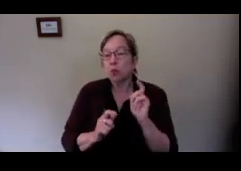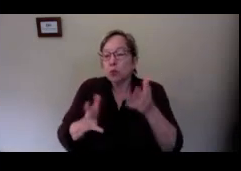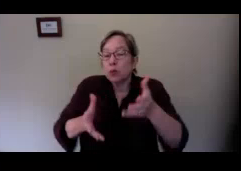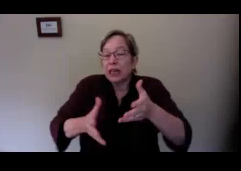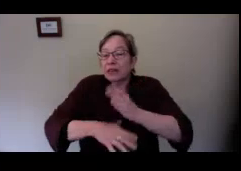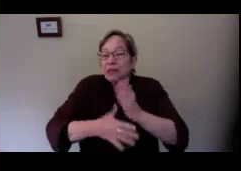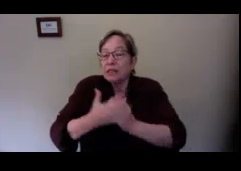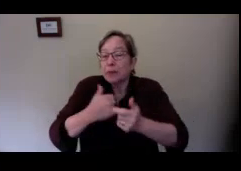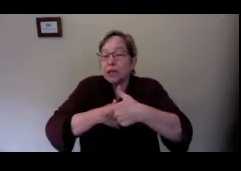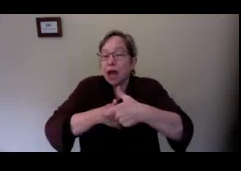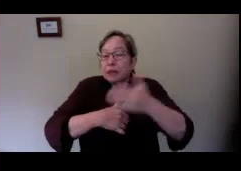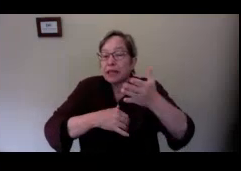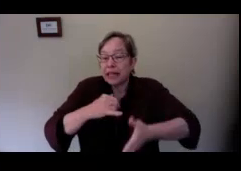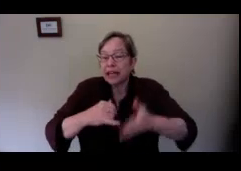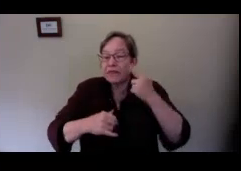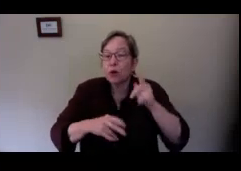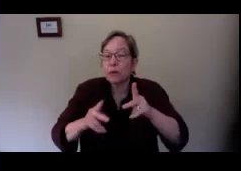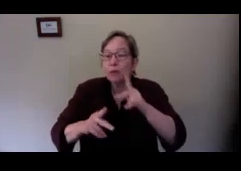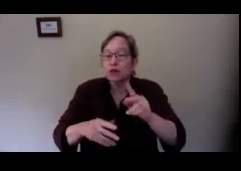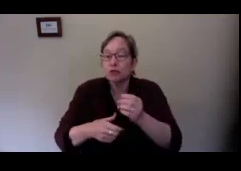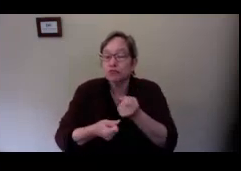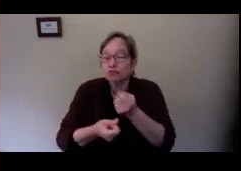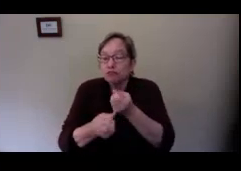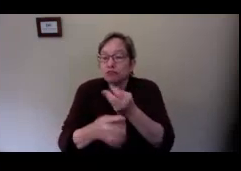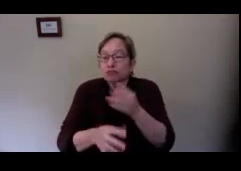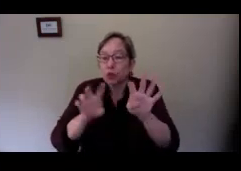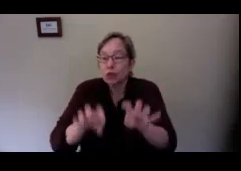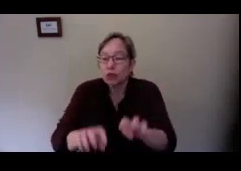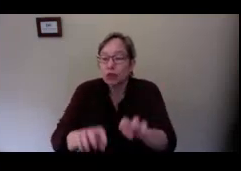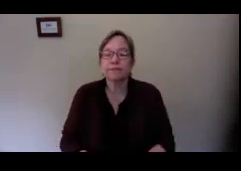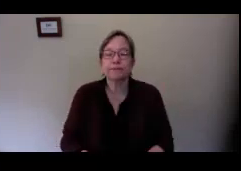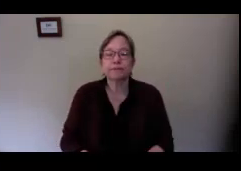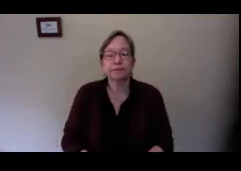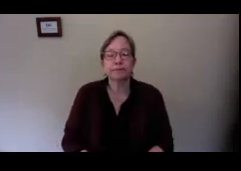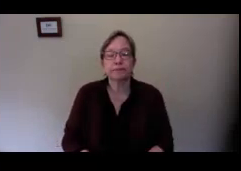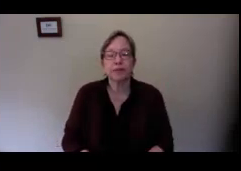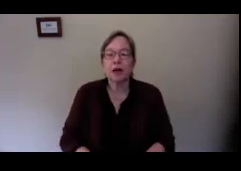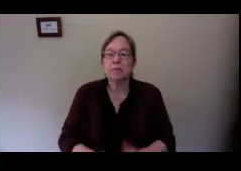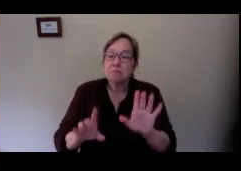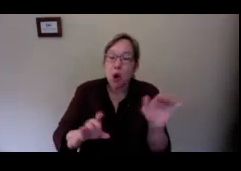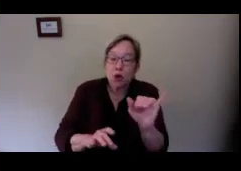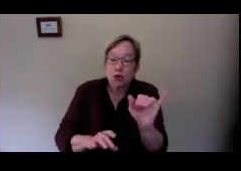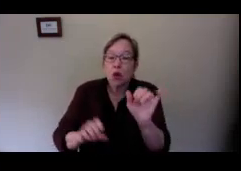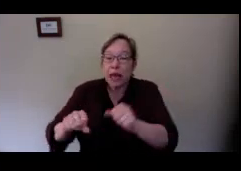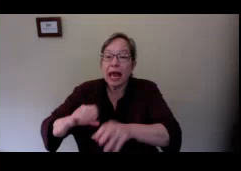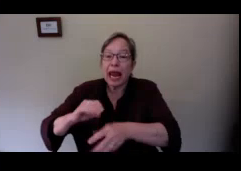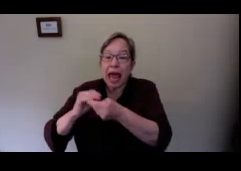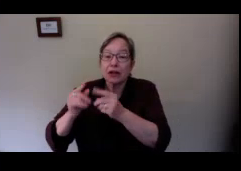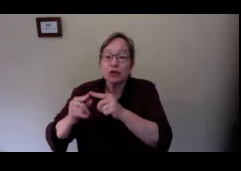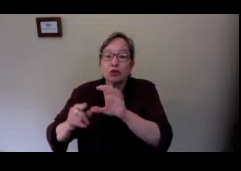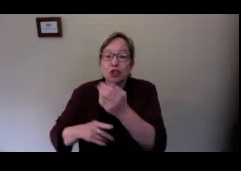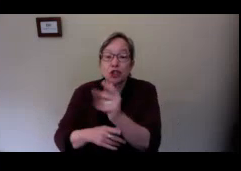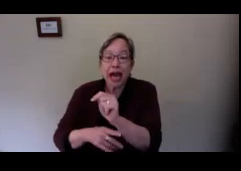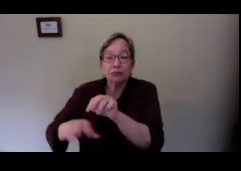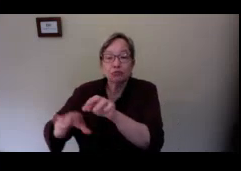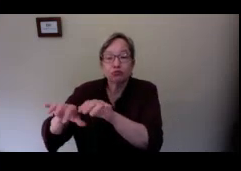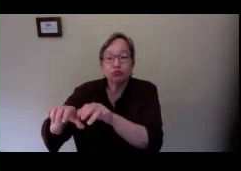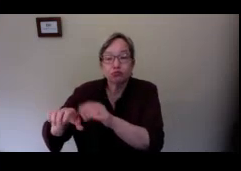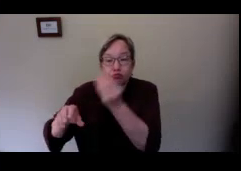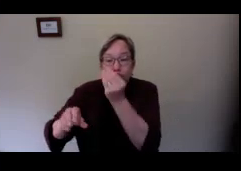to be able to share questions, but feel free to pop them into the chat and we will keep track of them